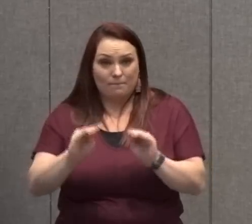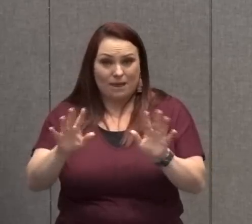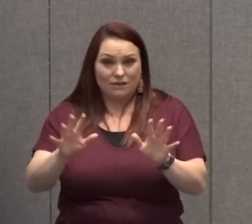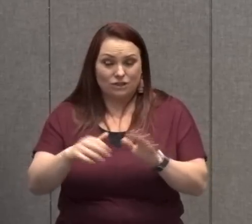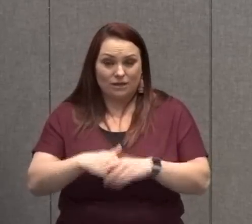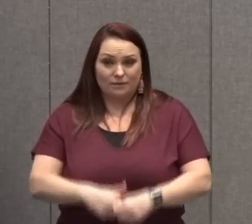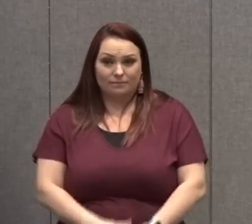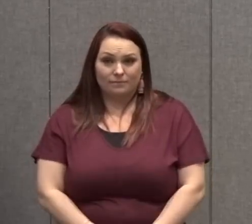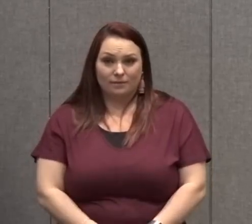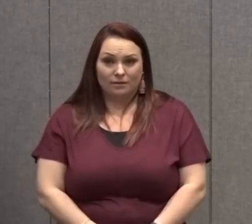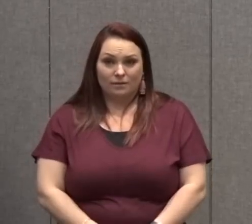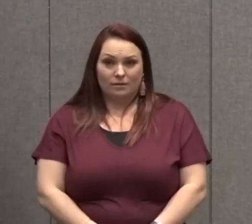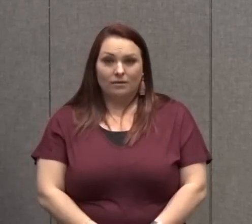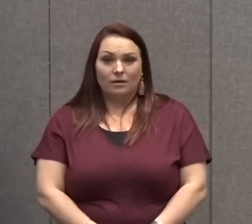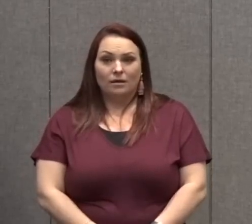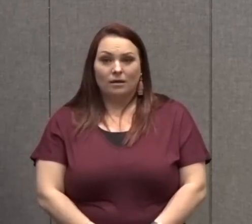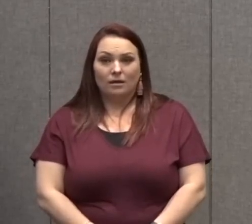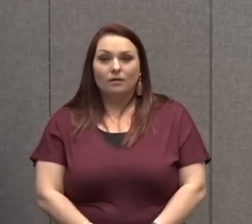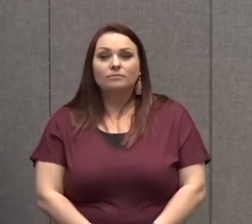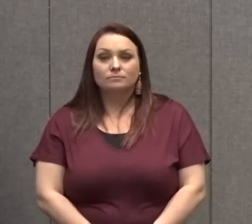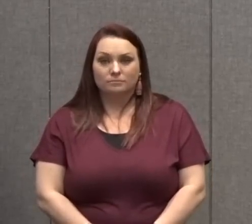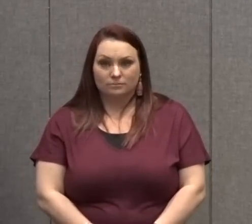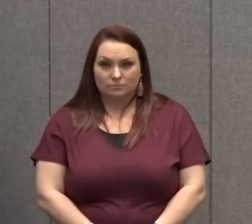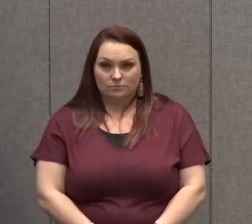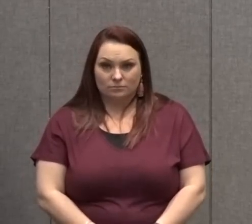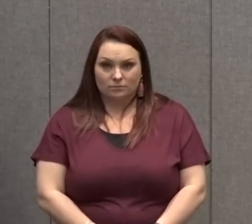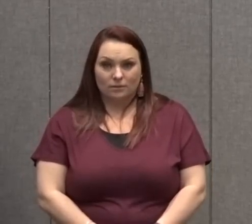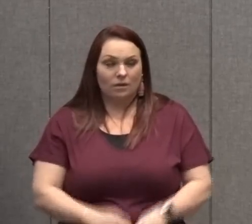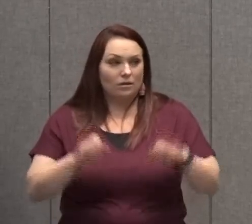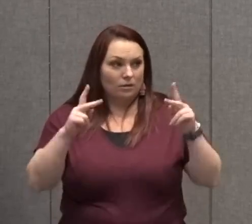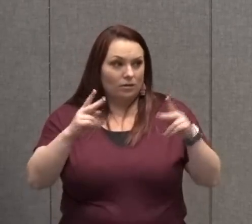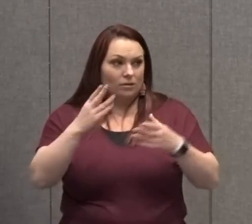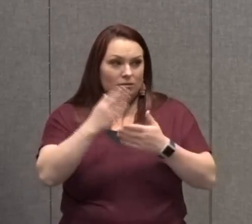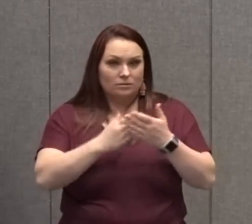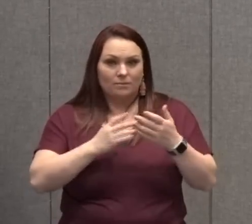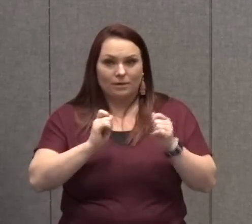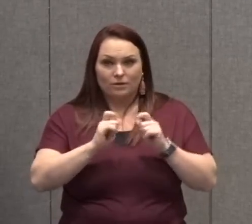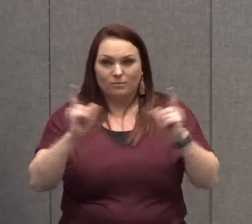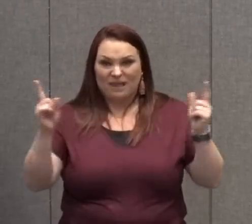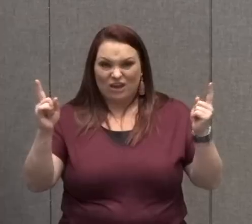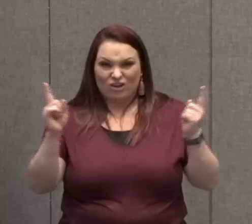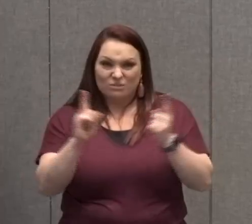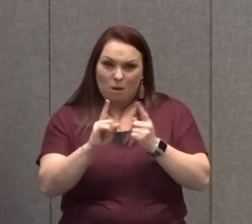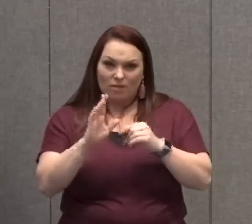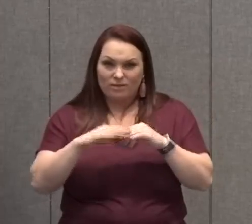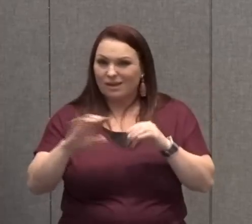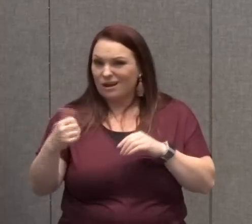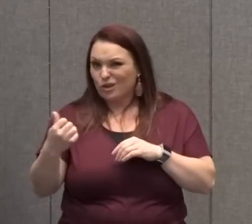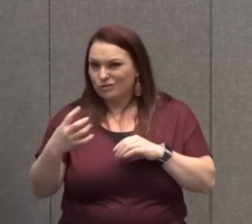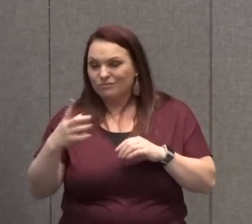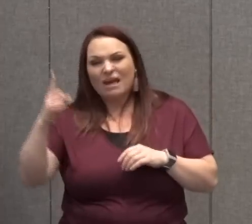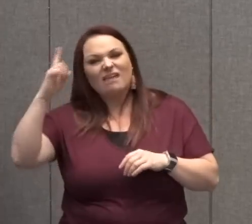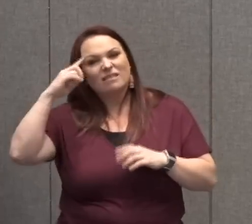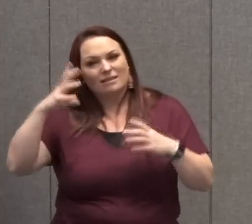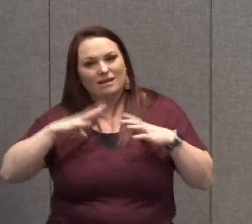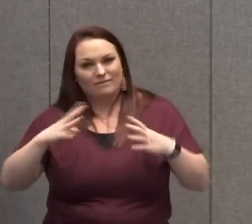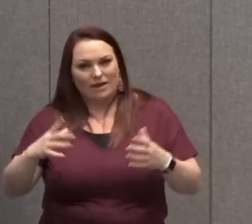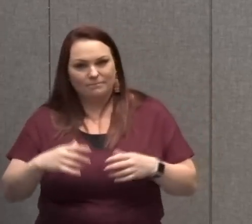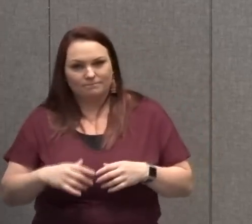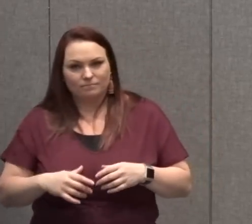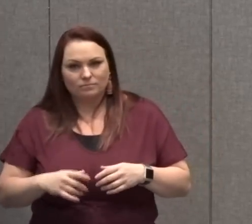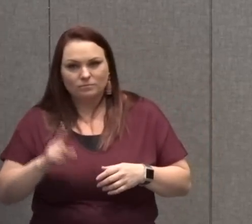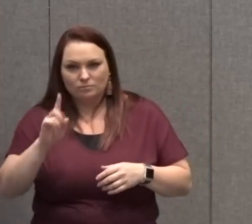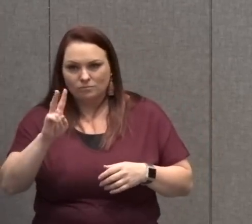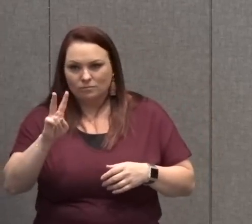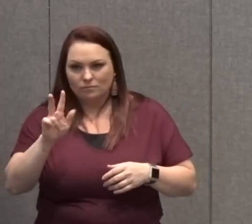oops let's see is it okay Ms. Martindale some of my squares are larger than the others I think that's okay so I have